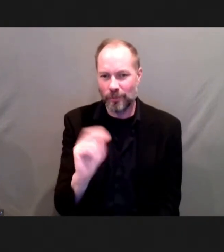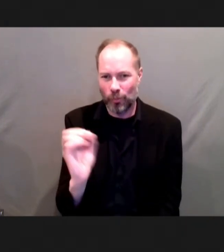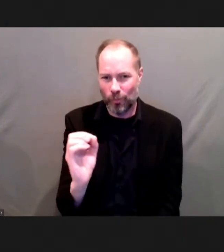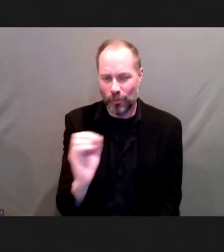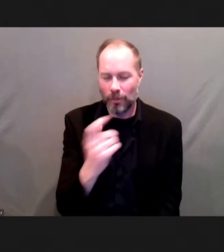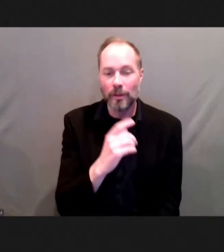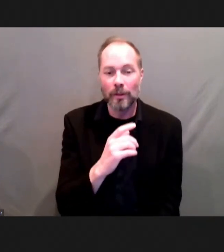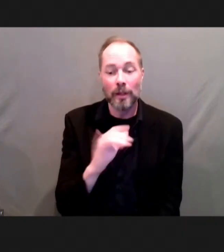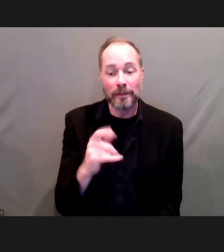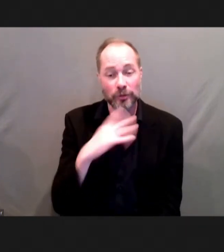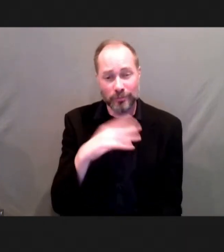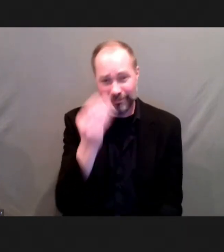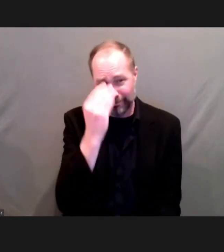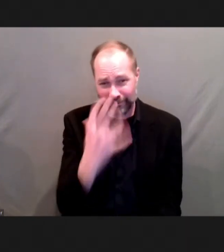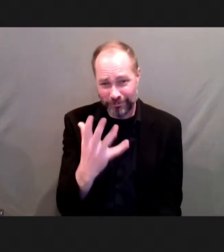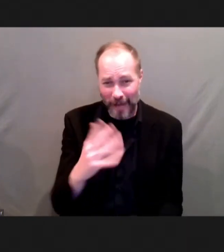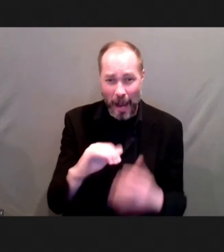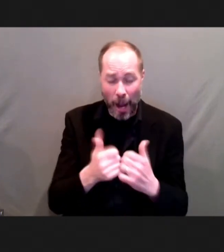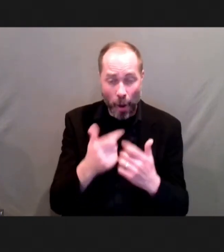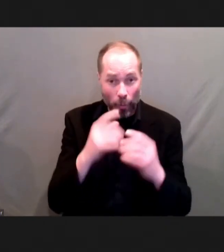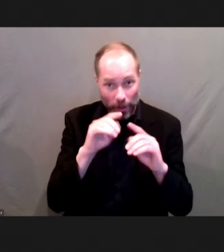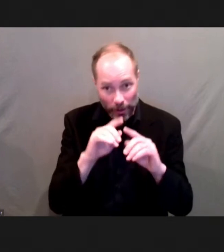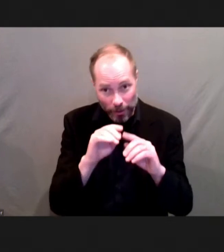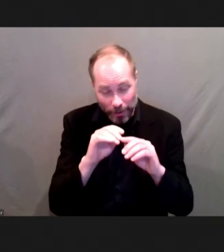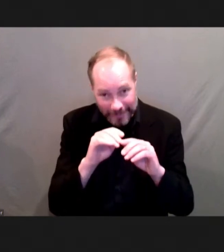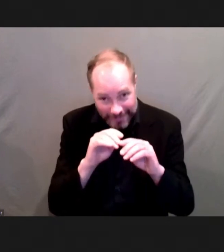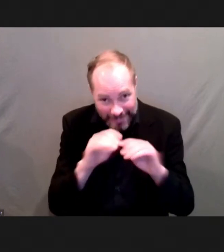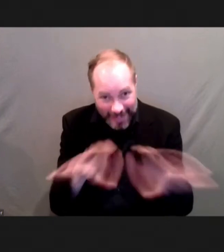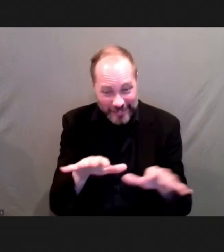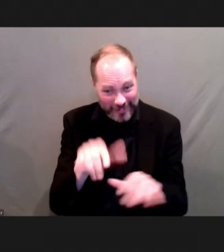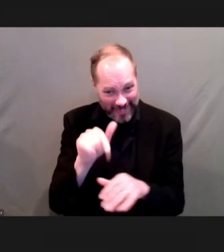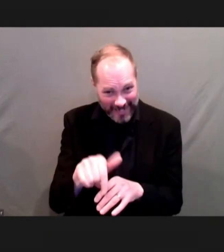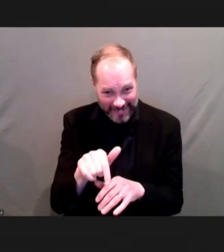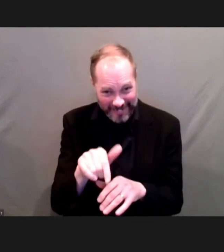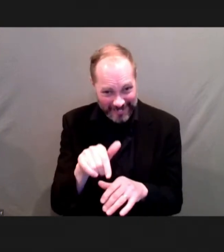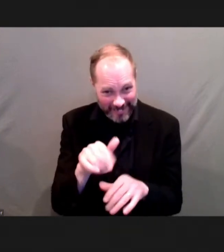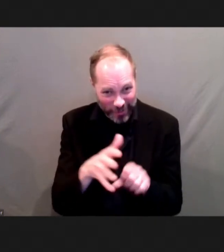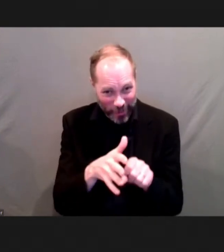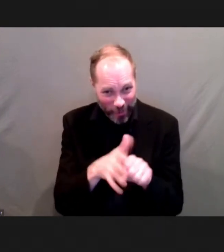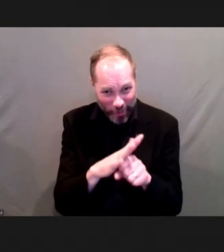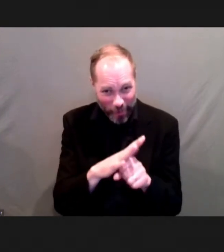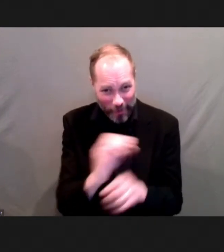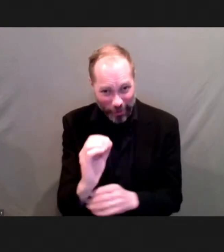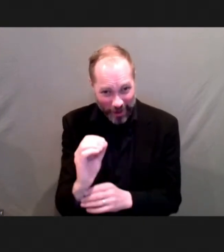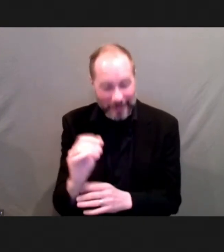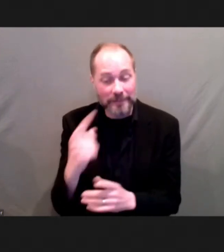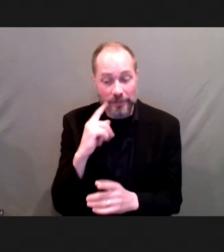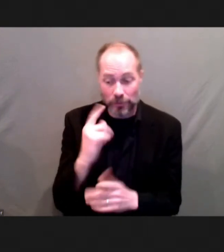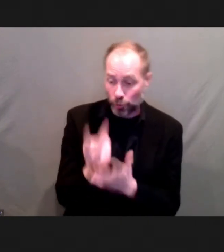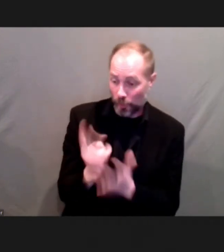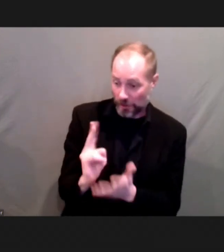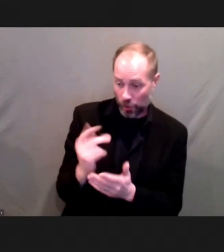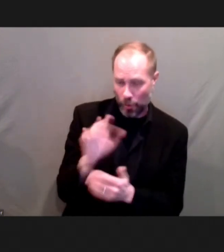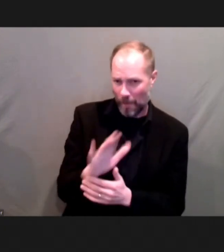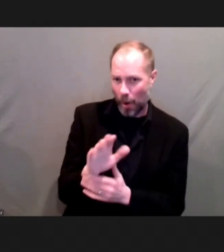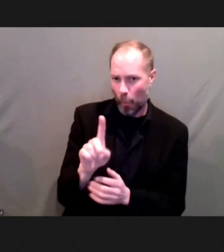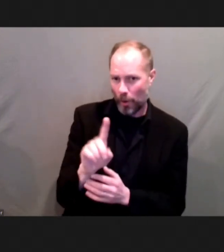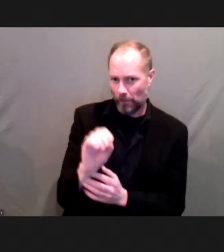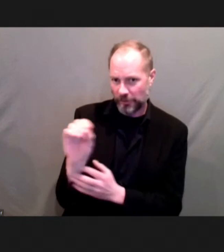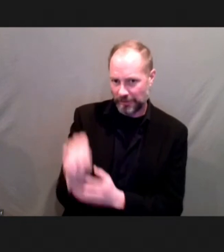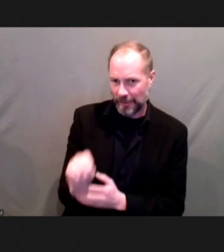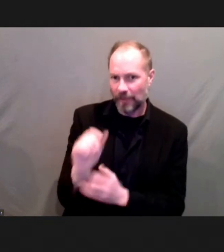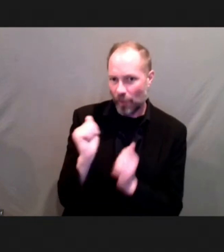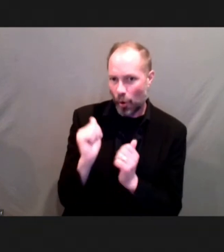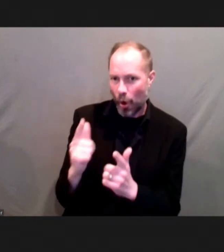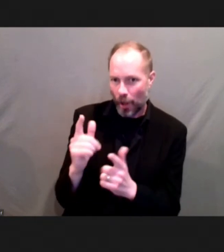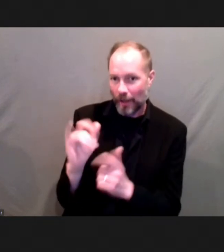how contagious this variant is, just 2 weeks ago, it was only about 1% of infections in Colorado were